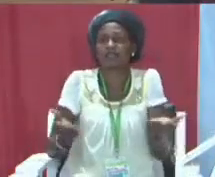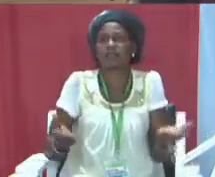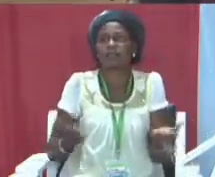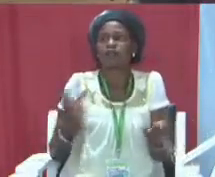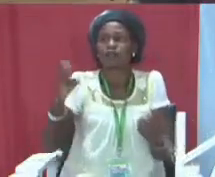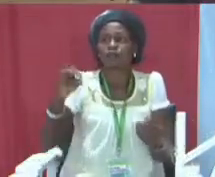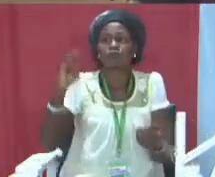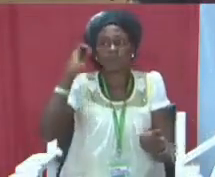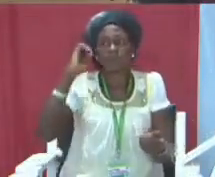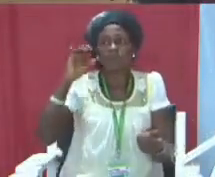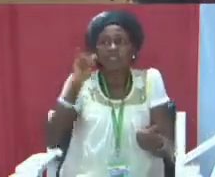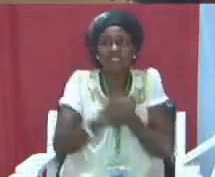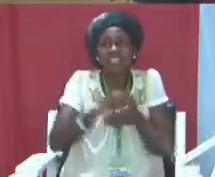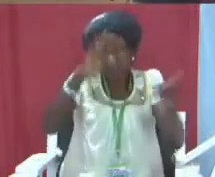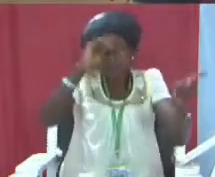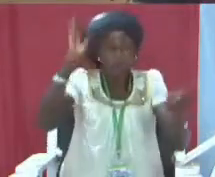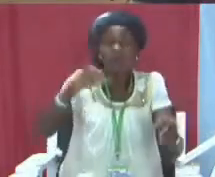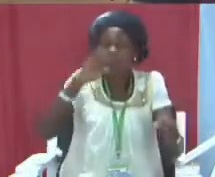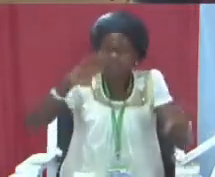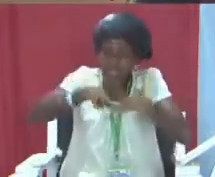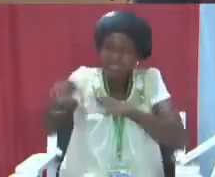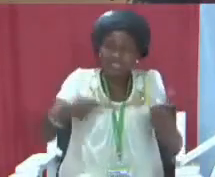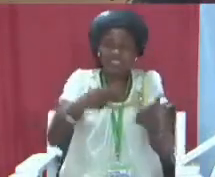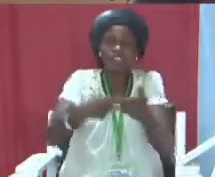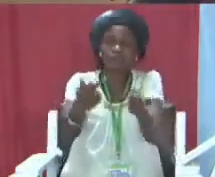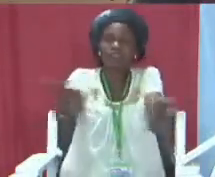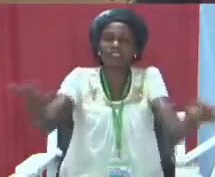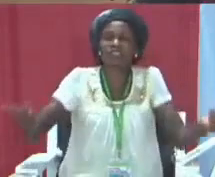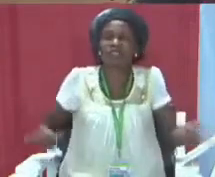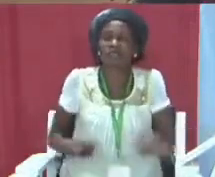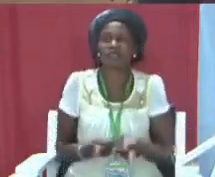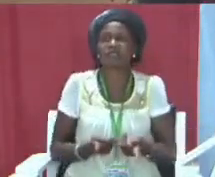he declared, that man will not enter this place.